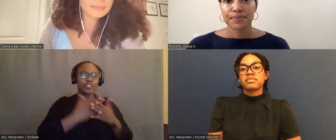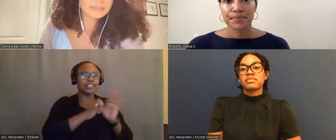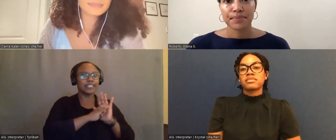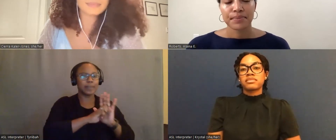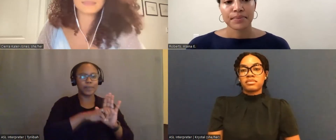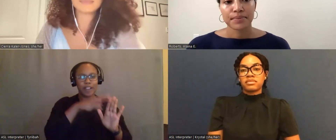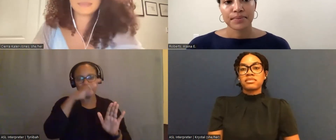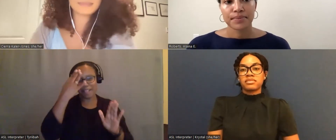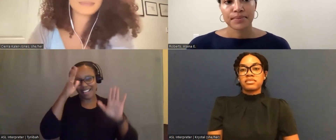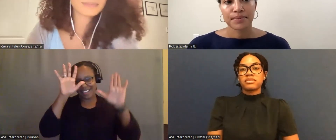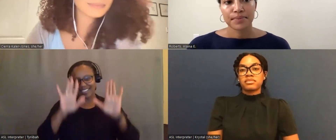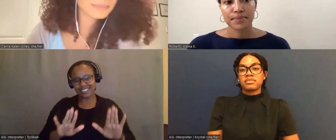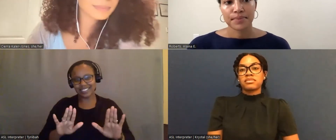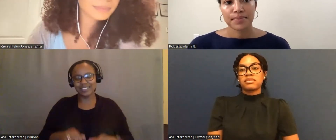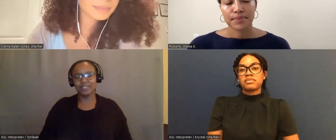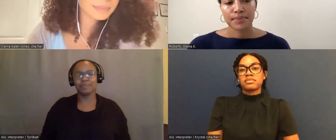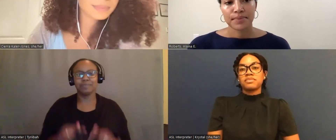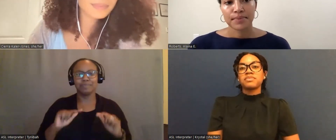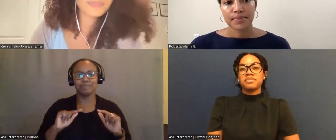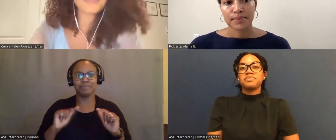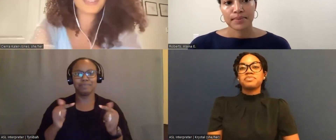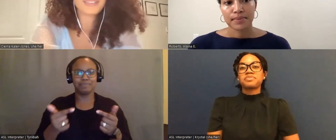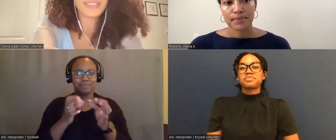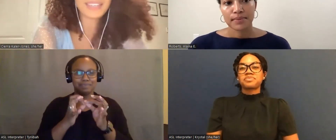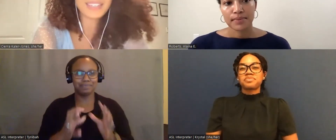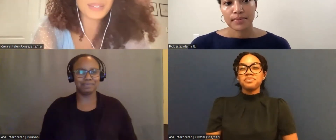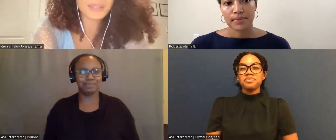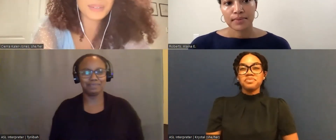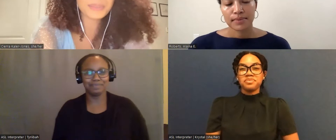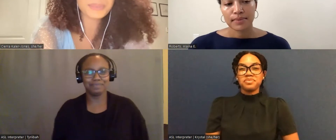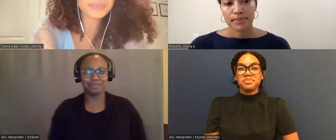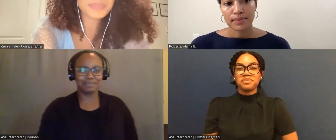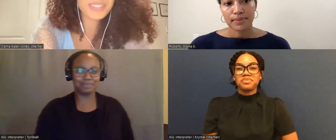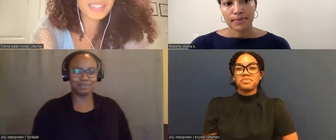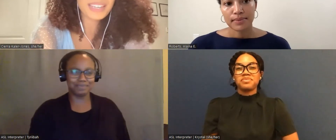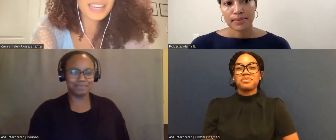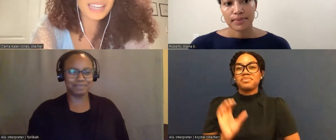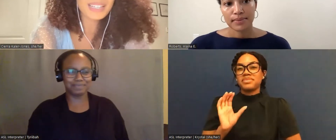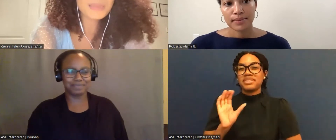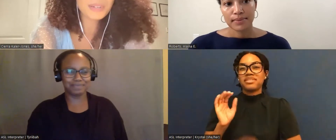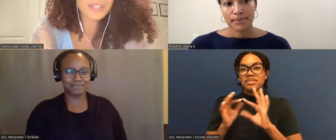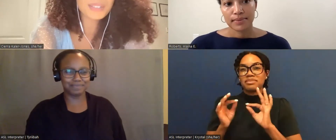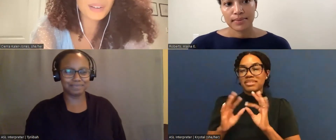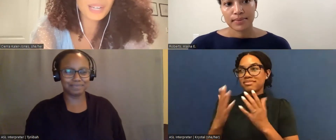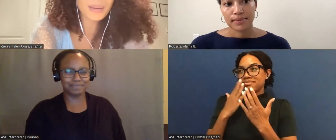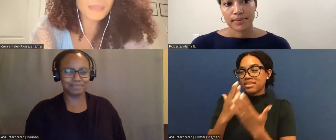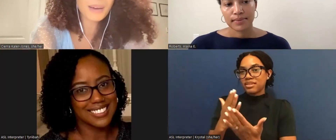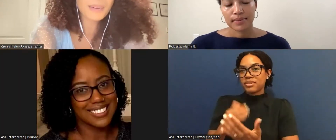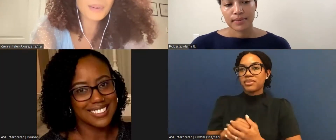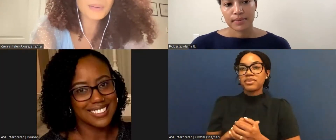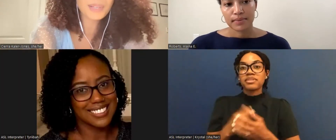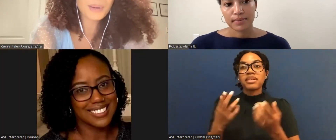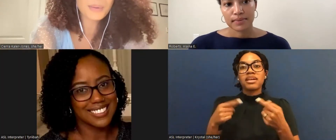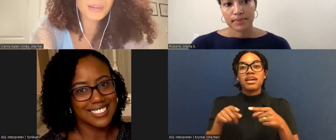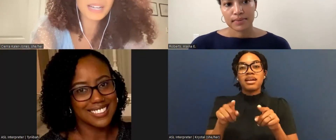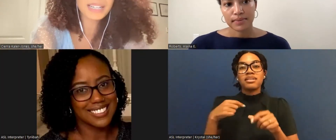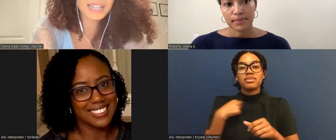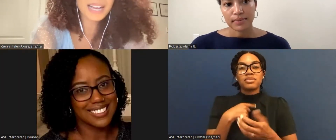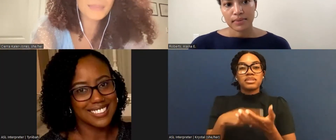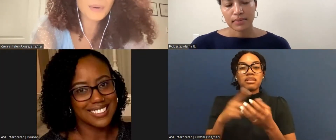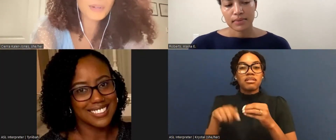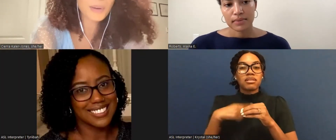Thank you. And as we're talking about